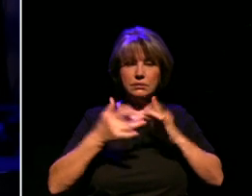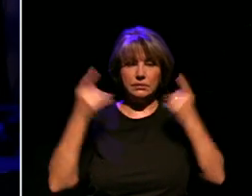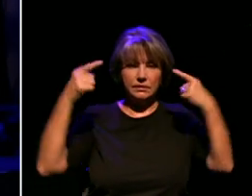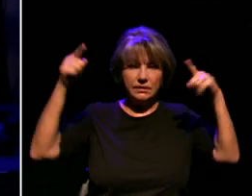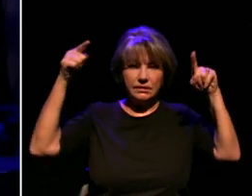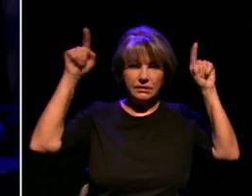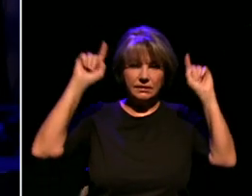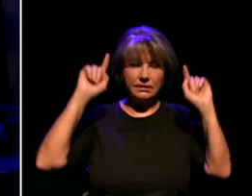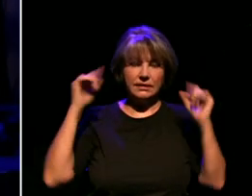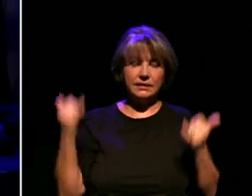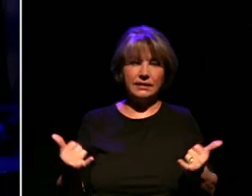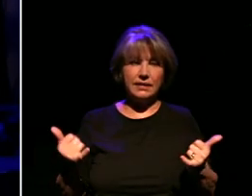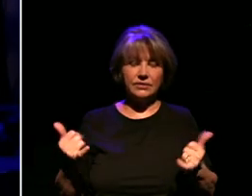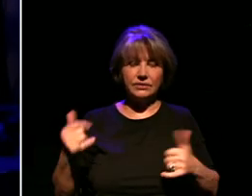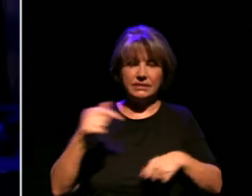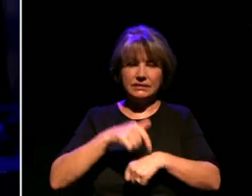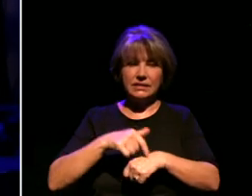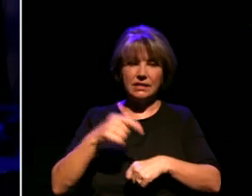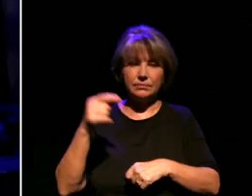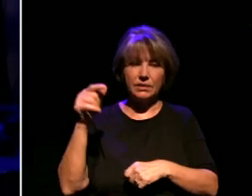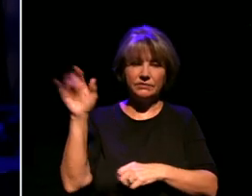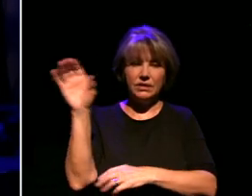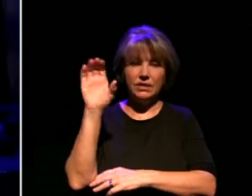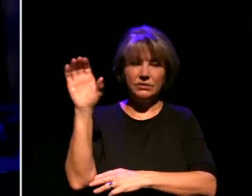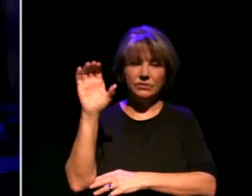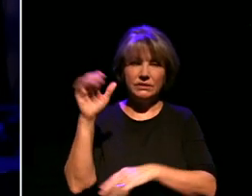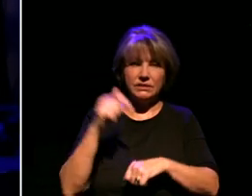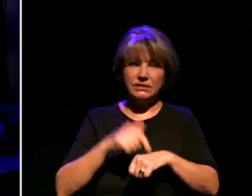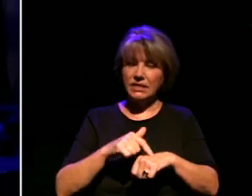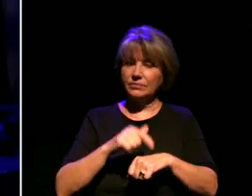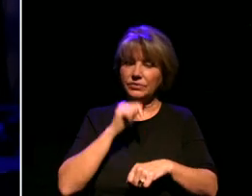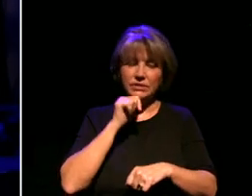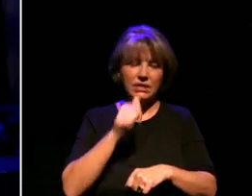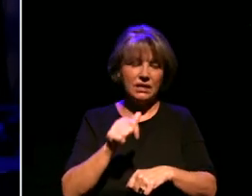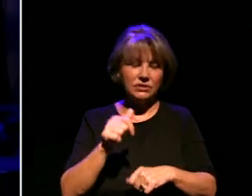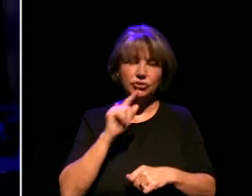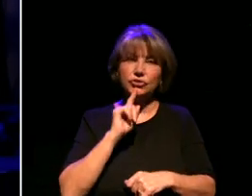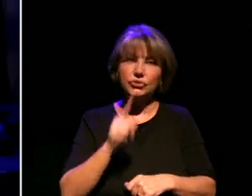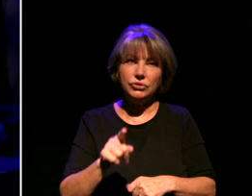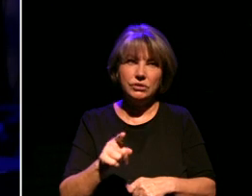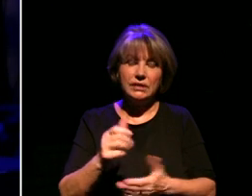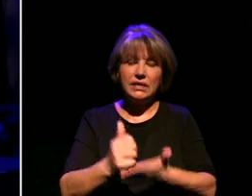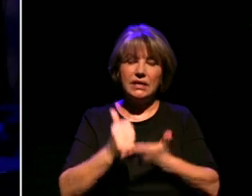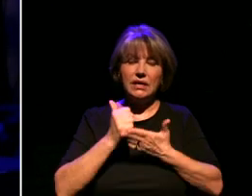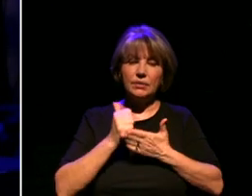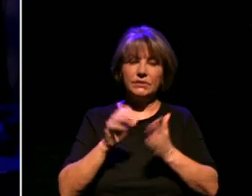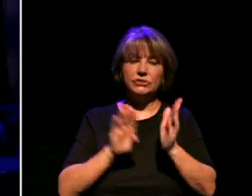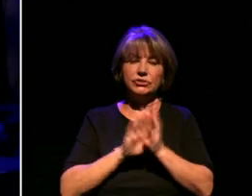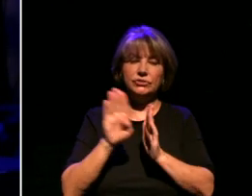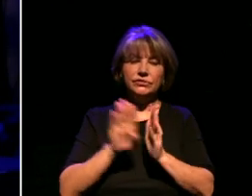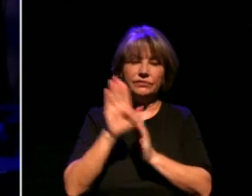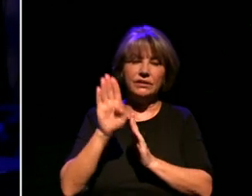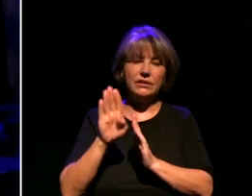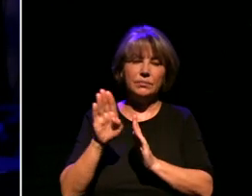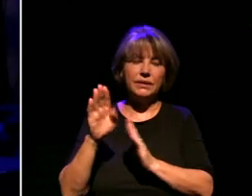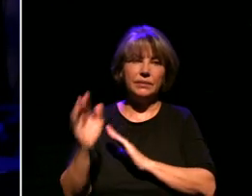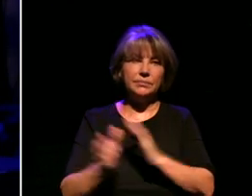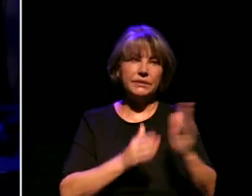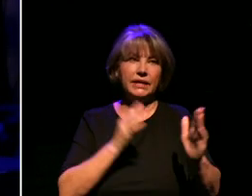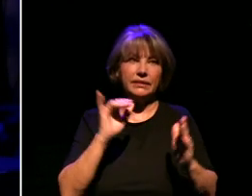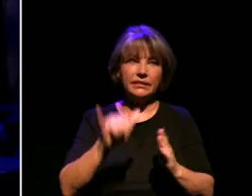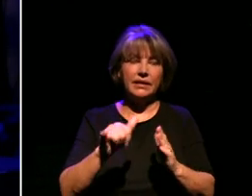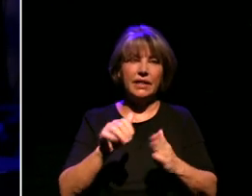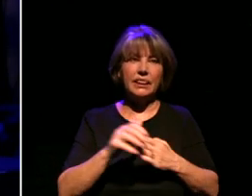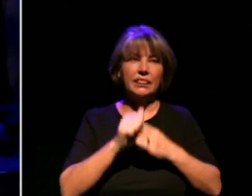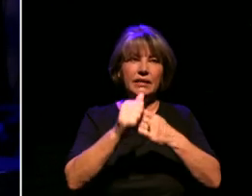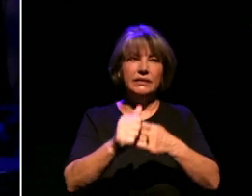in this time of crisis, in this time of uncertainty, work in your people. Help us develop a plan that leads to